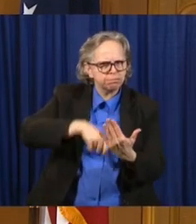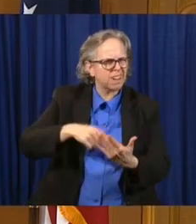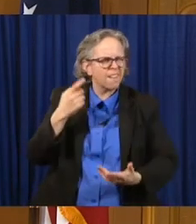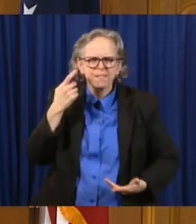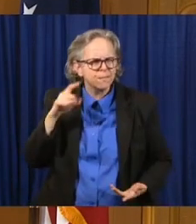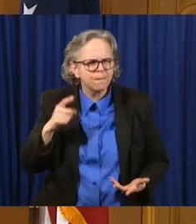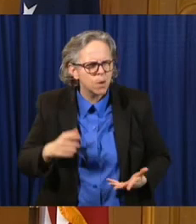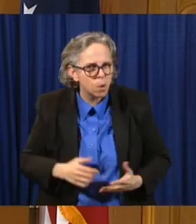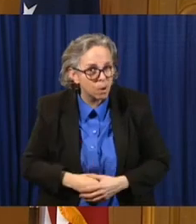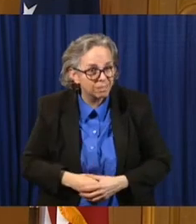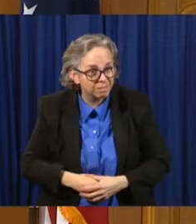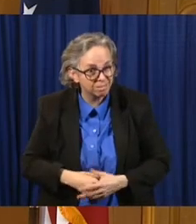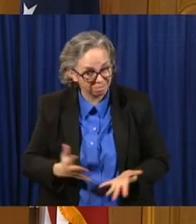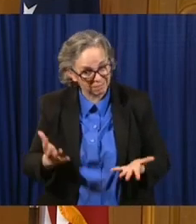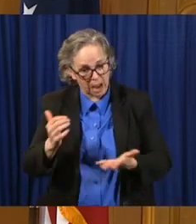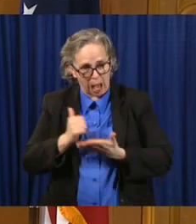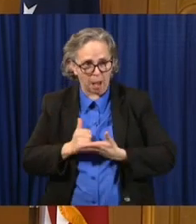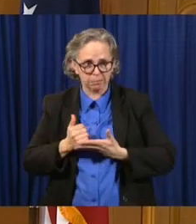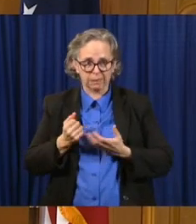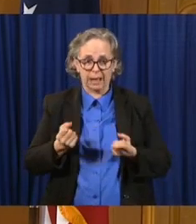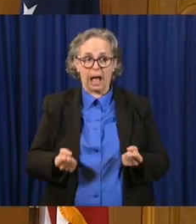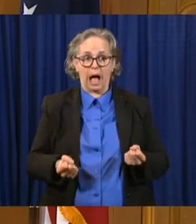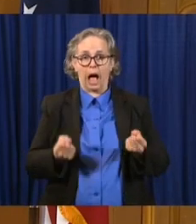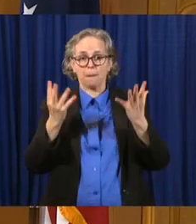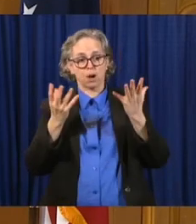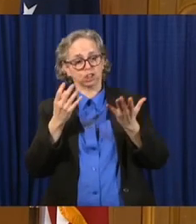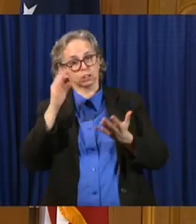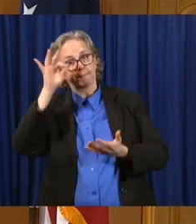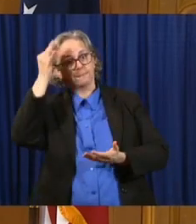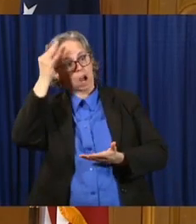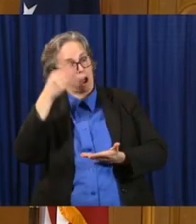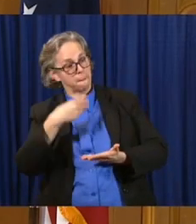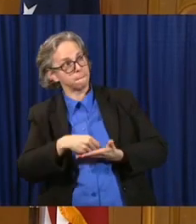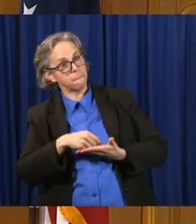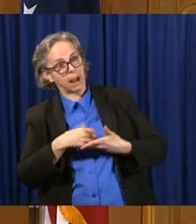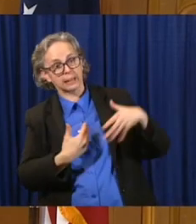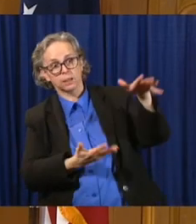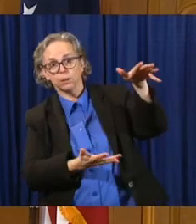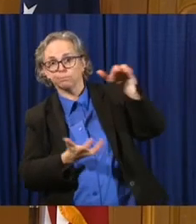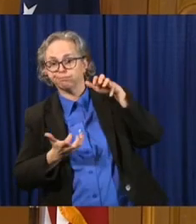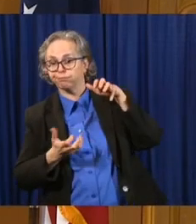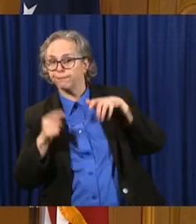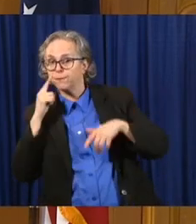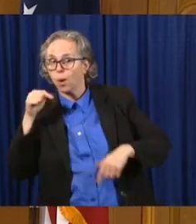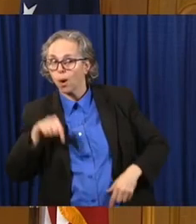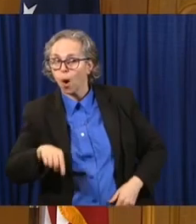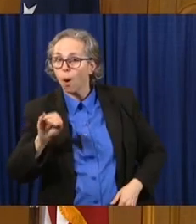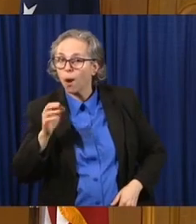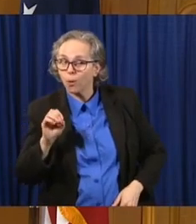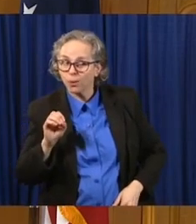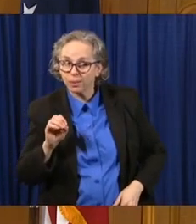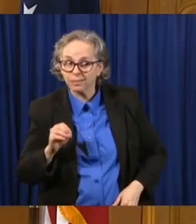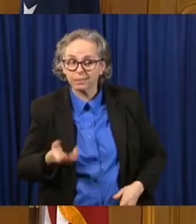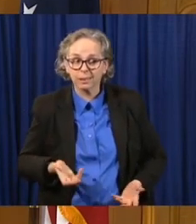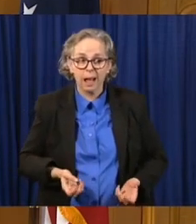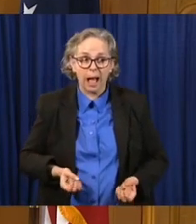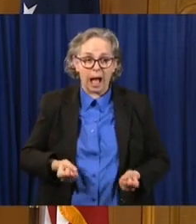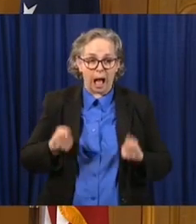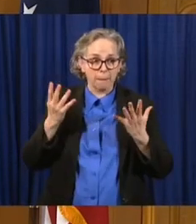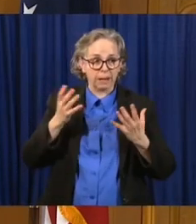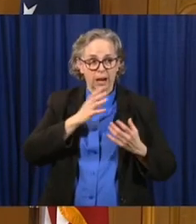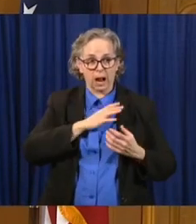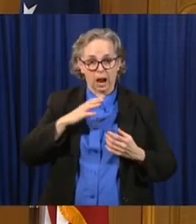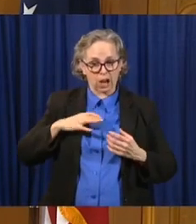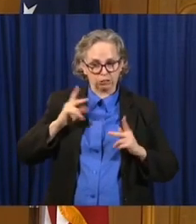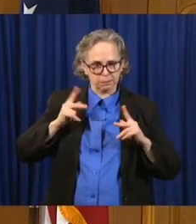that come back to Ohio. Our congressional delegation, the number of members of the House of Representatives, that is determined by this census